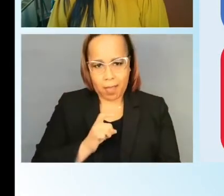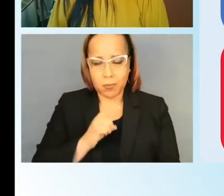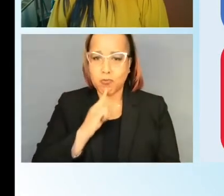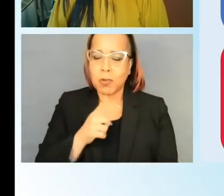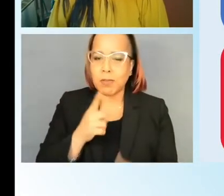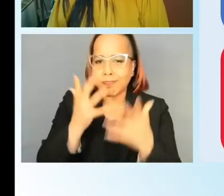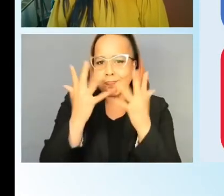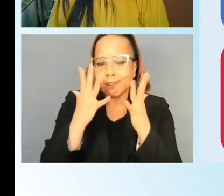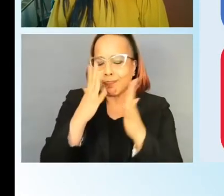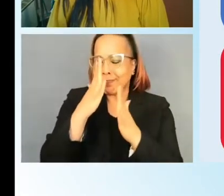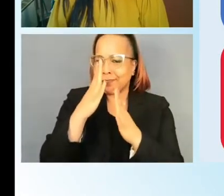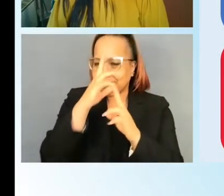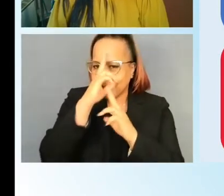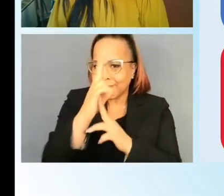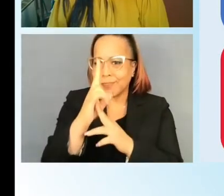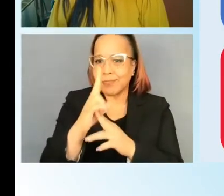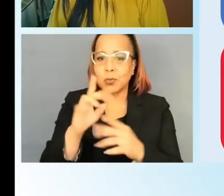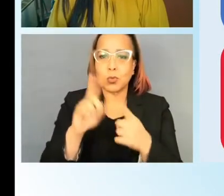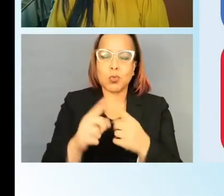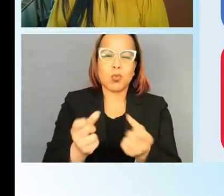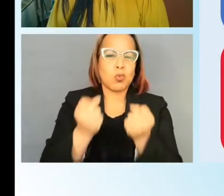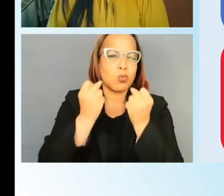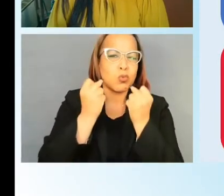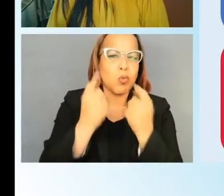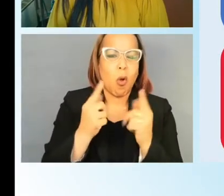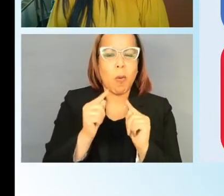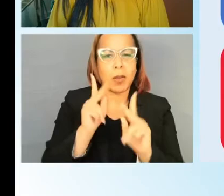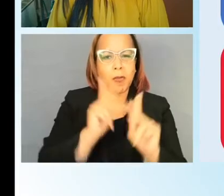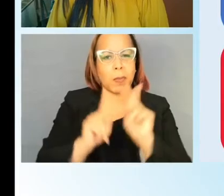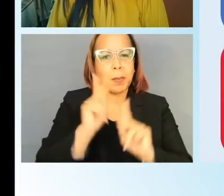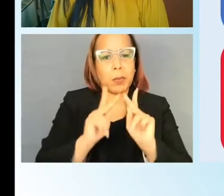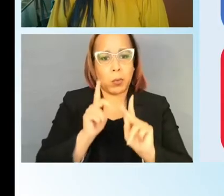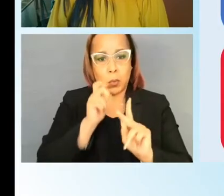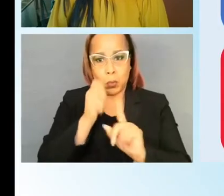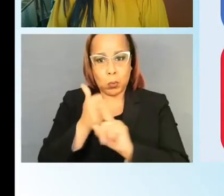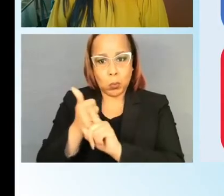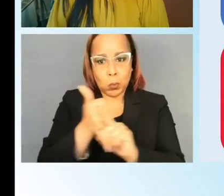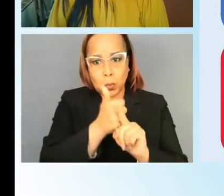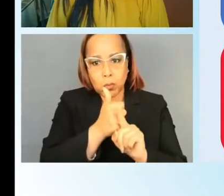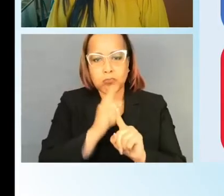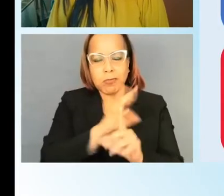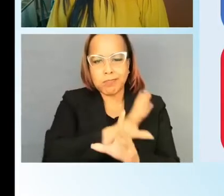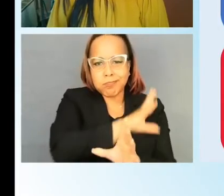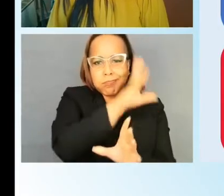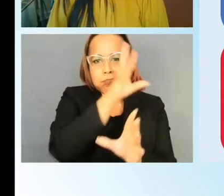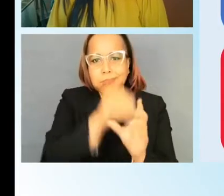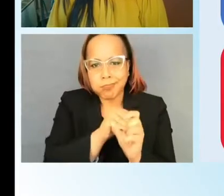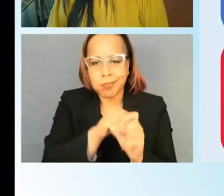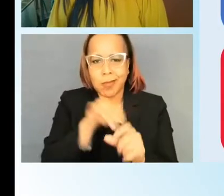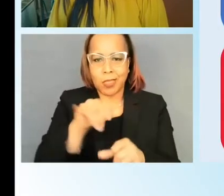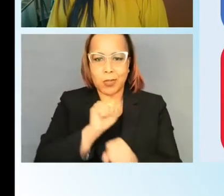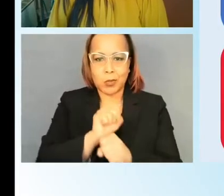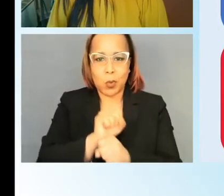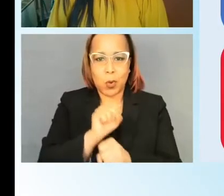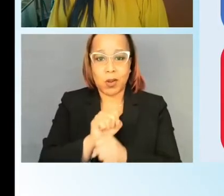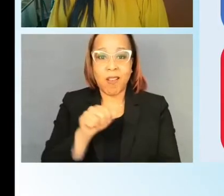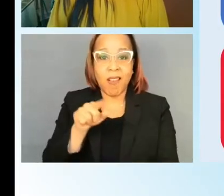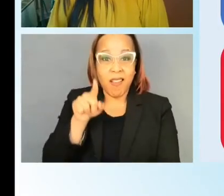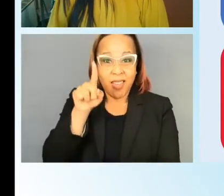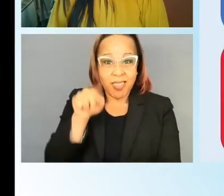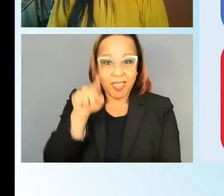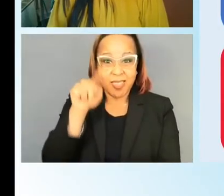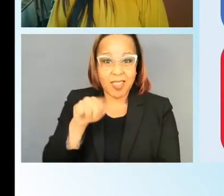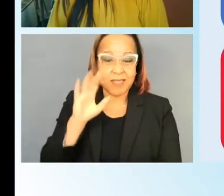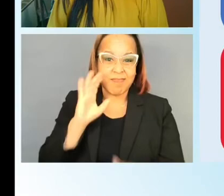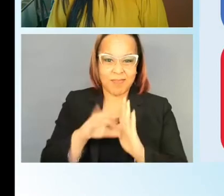and a shout out to so many of the people who have poured into this work. These are just a few key people, and